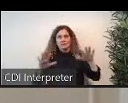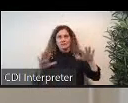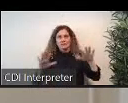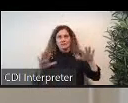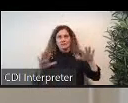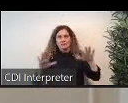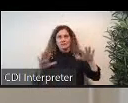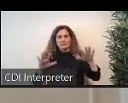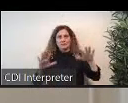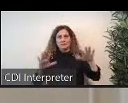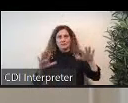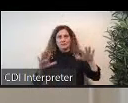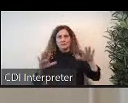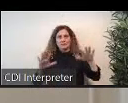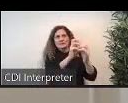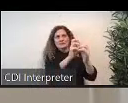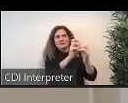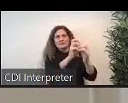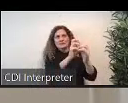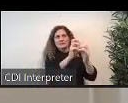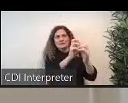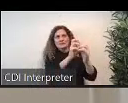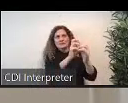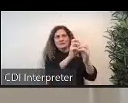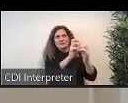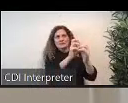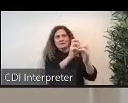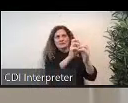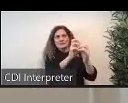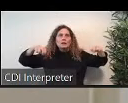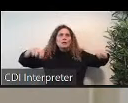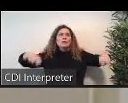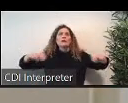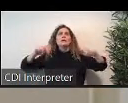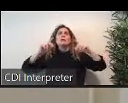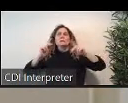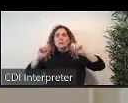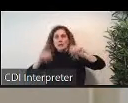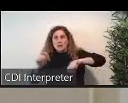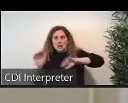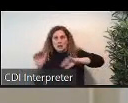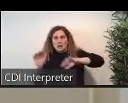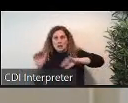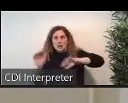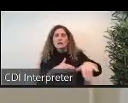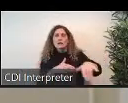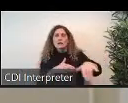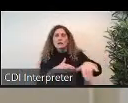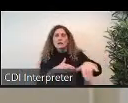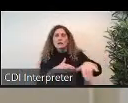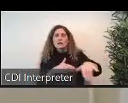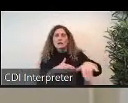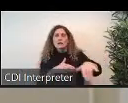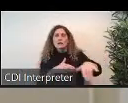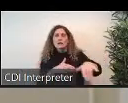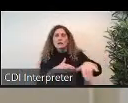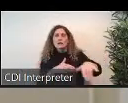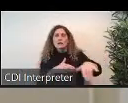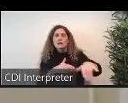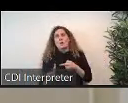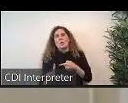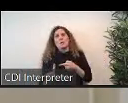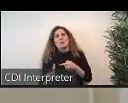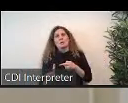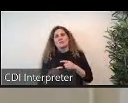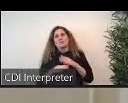considerations that we look at. The most important priority is preventing the spread of the virus. Venues can get more information